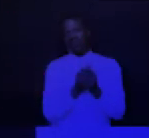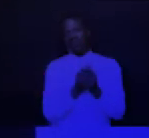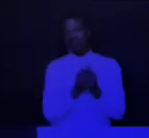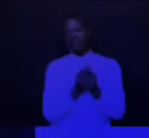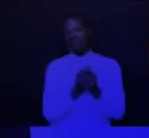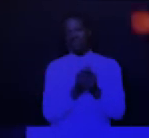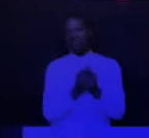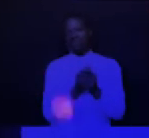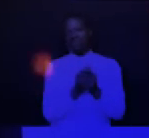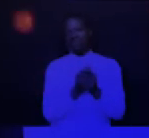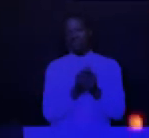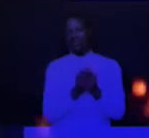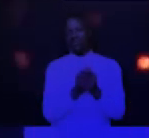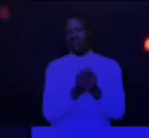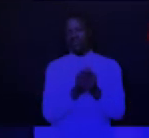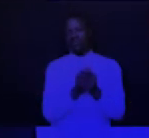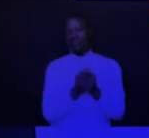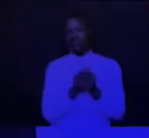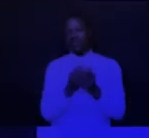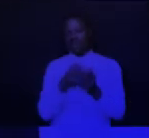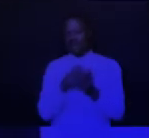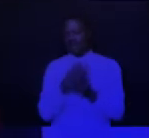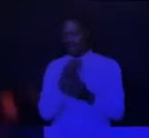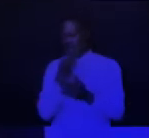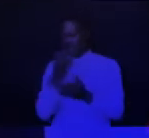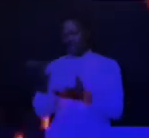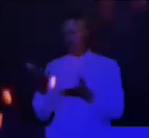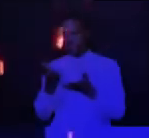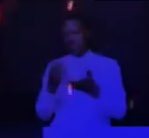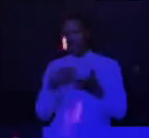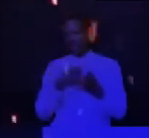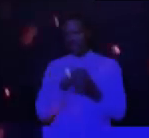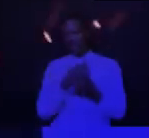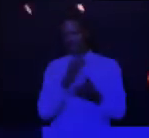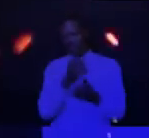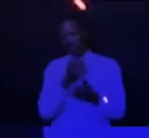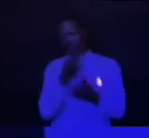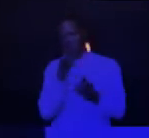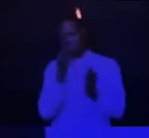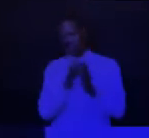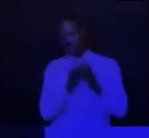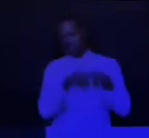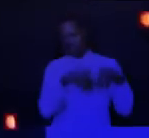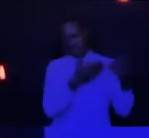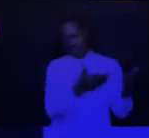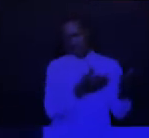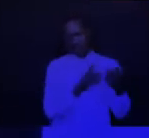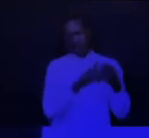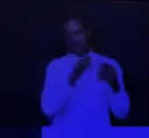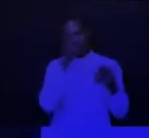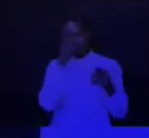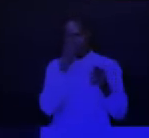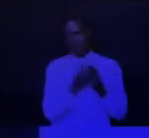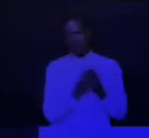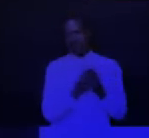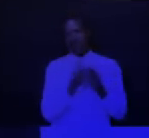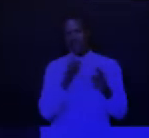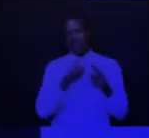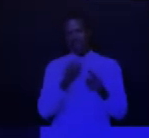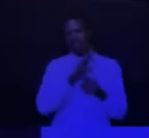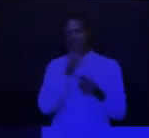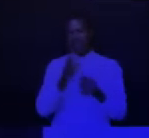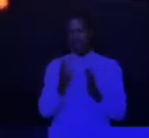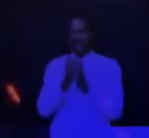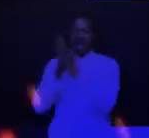and there was also food allotted to the governor. And it means that he had that was his right, but he never demanded